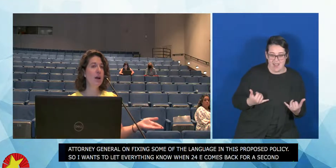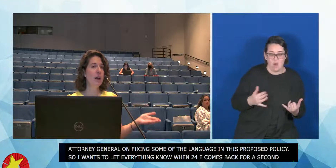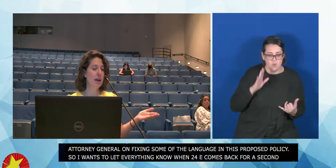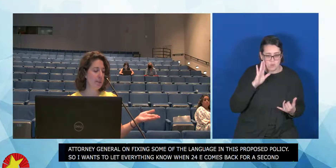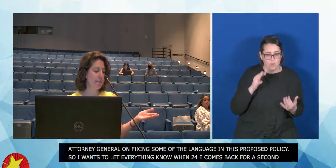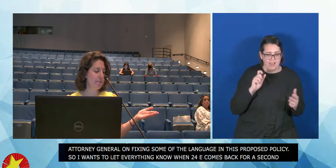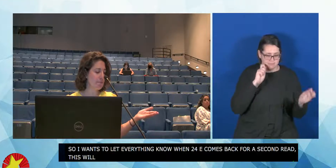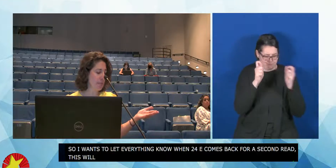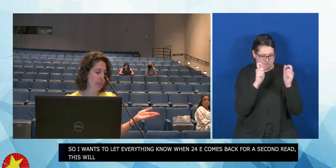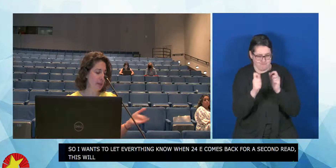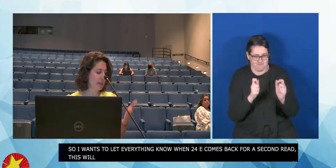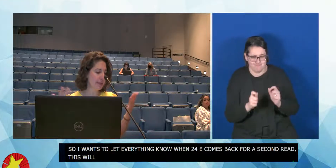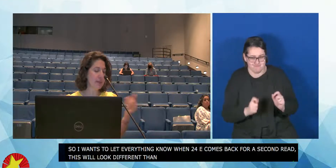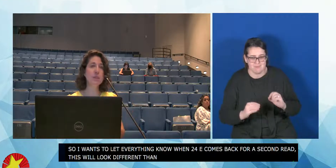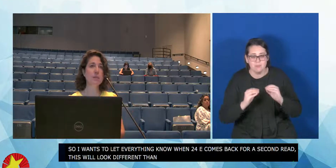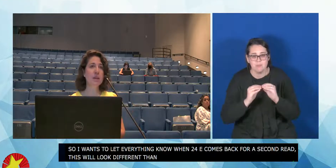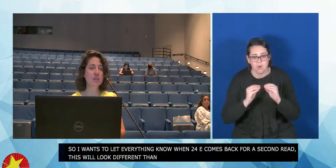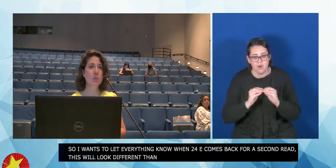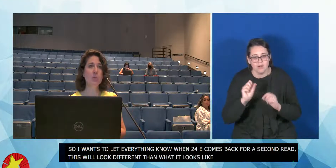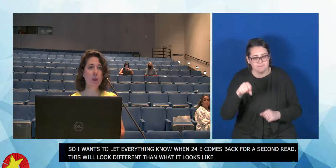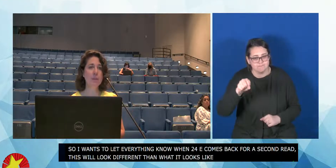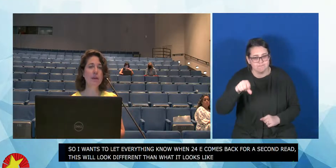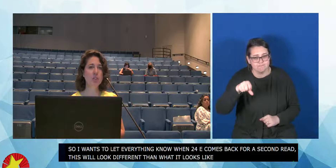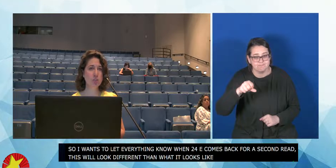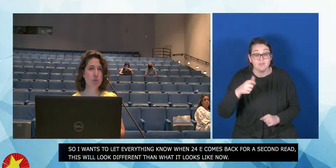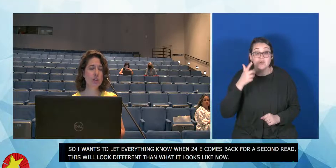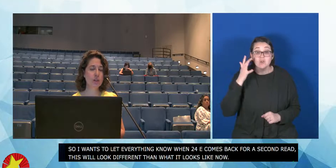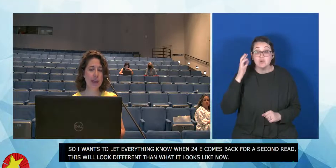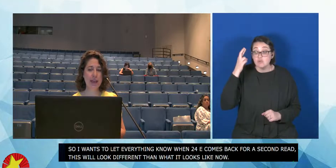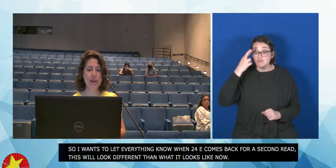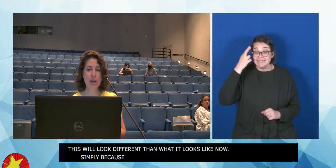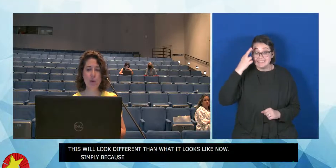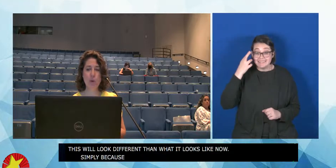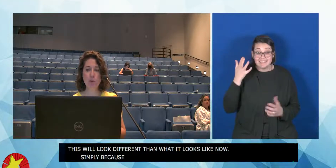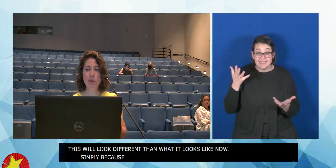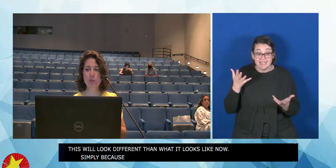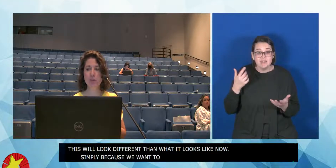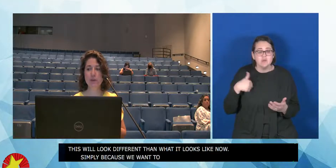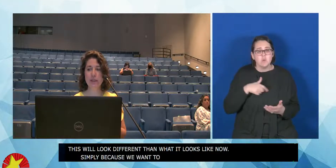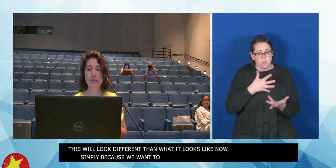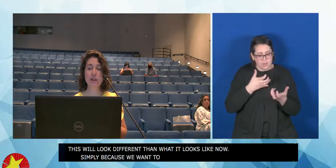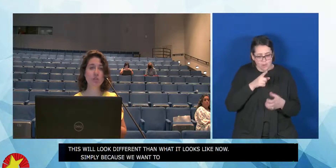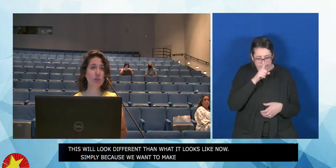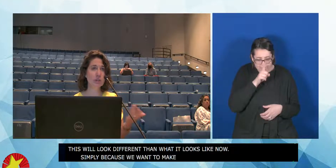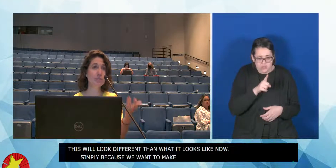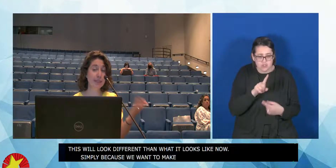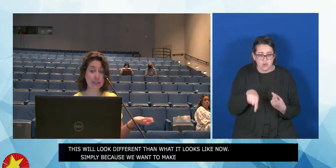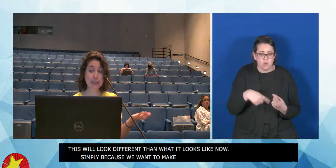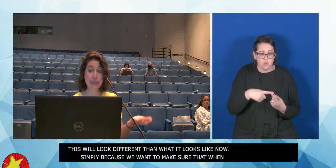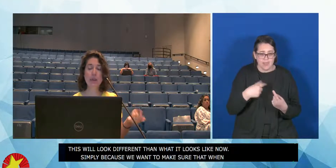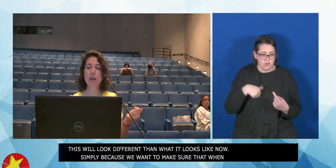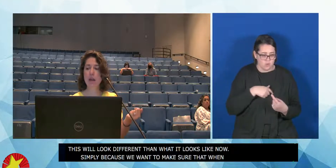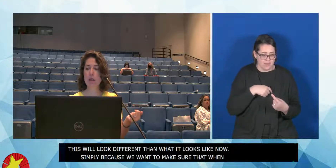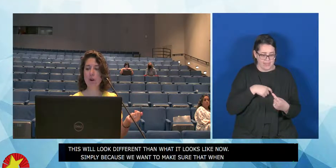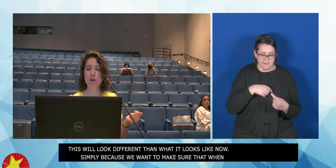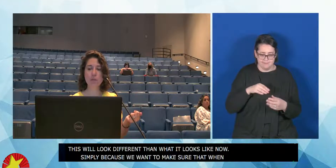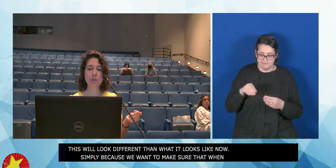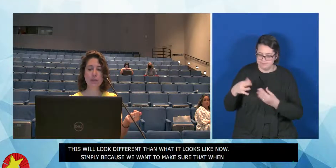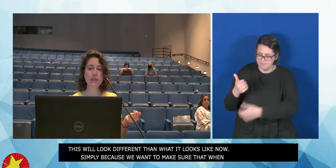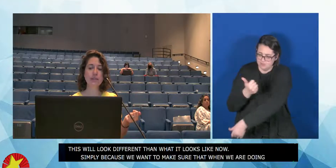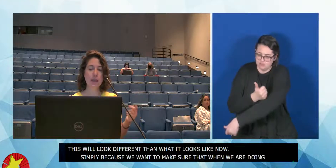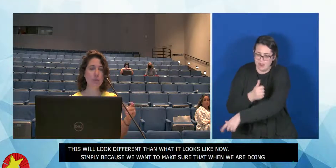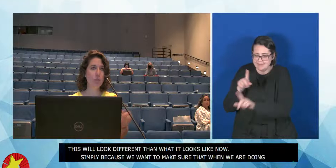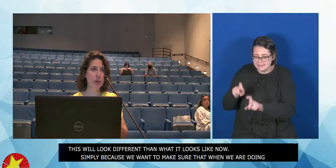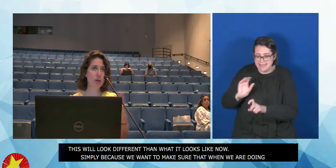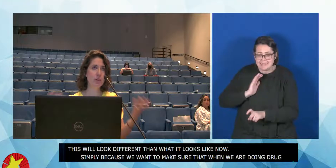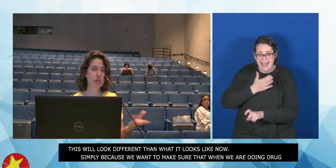now, simply because we want to make sure that when we are doing drug testing of our